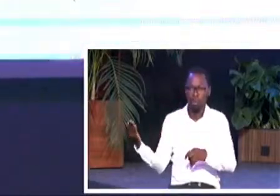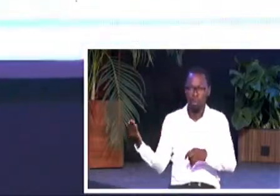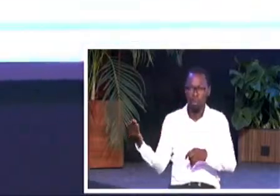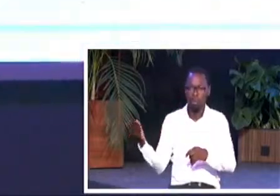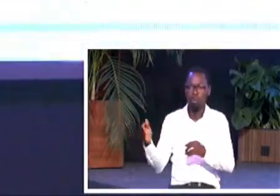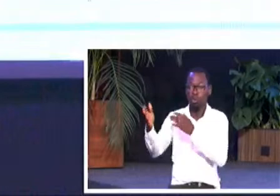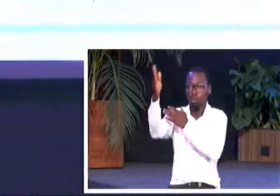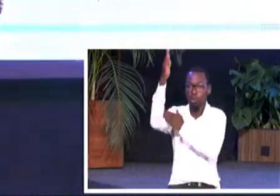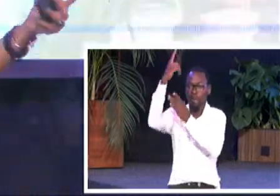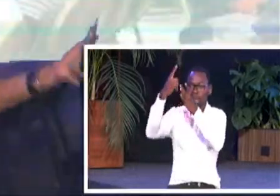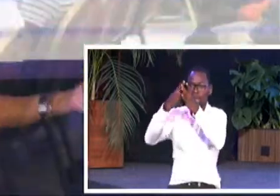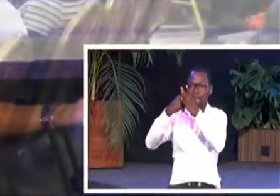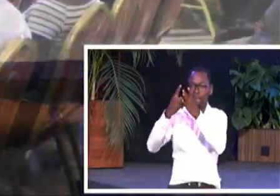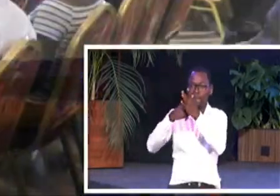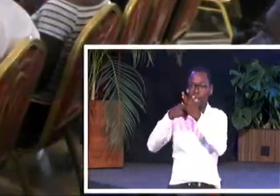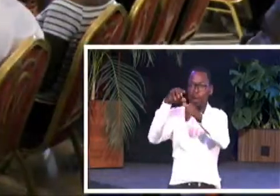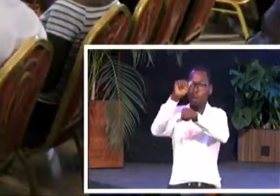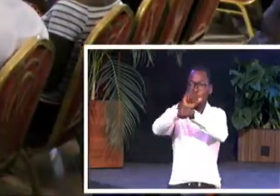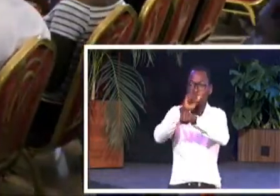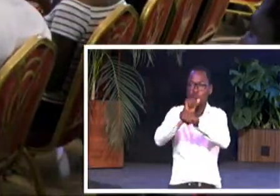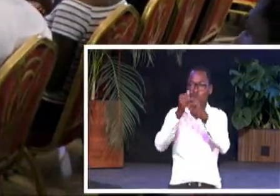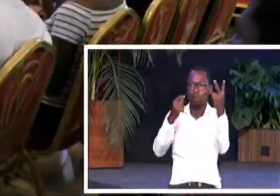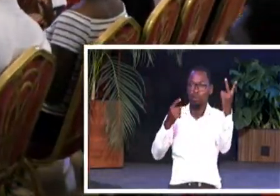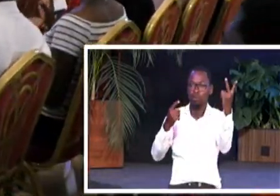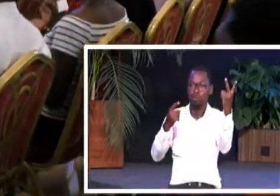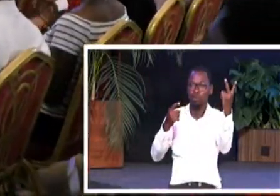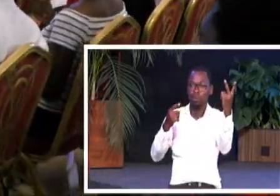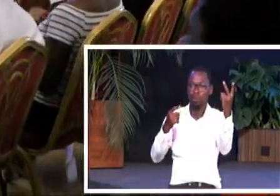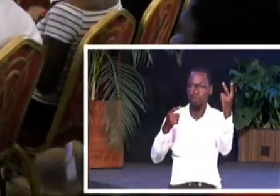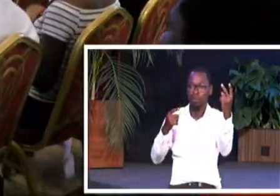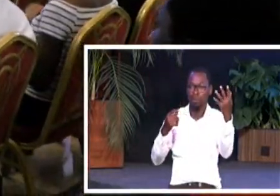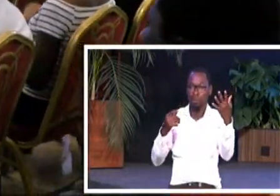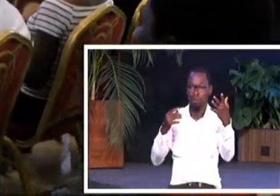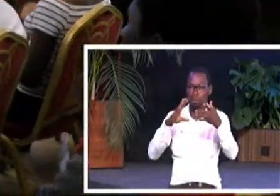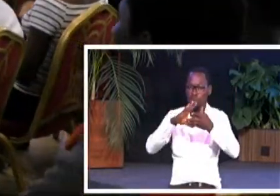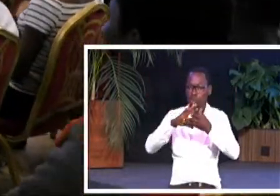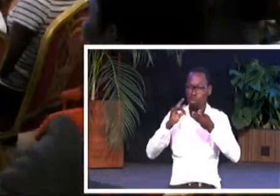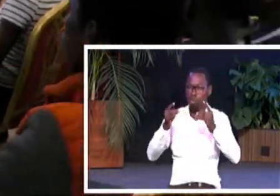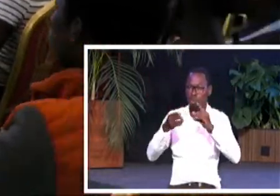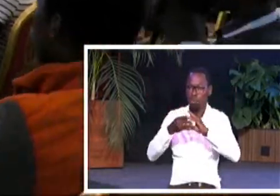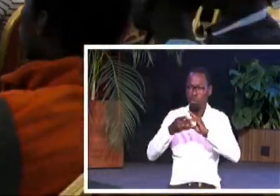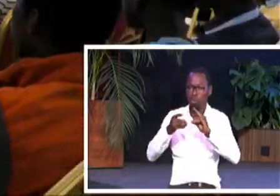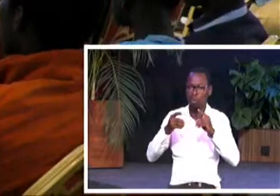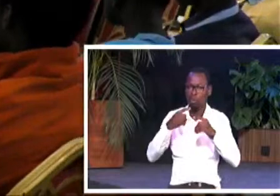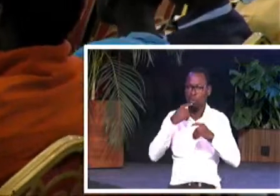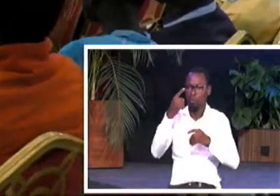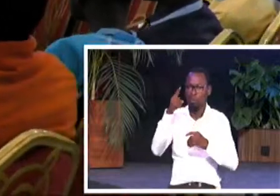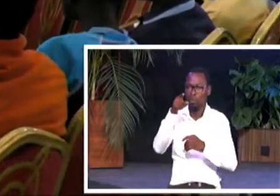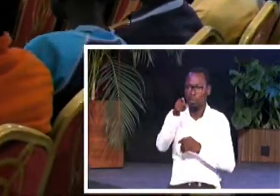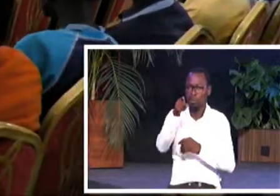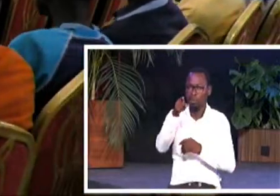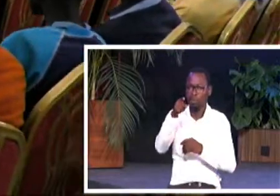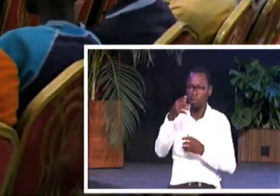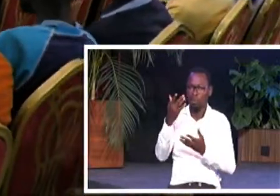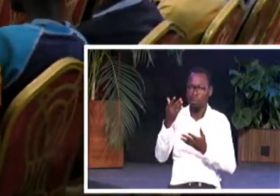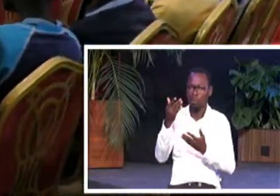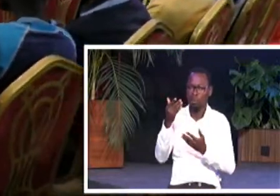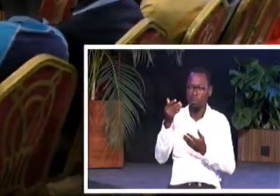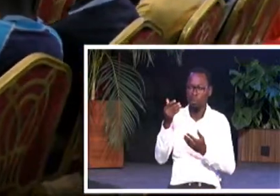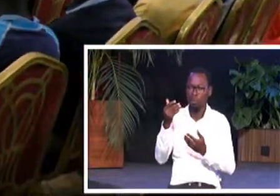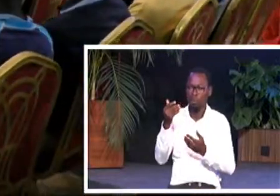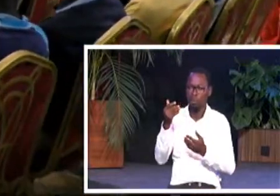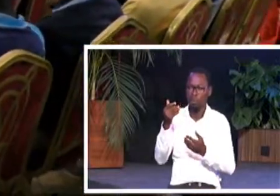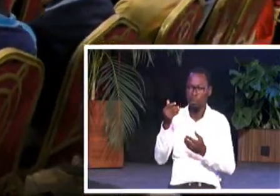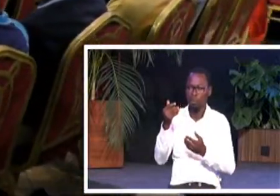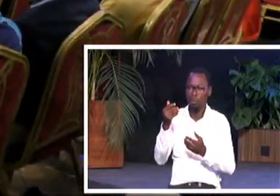first, and then work. So the story that I'm about to tell you is I am the